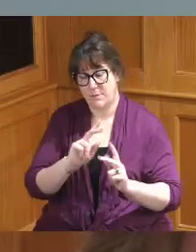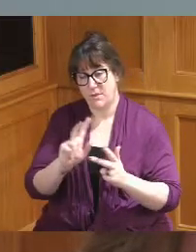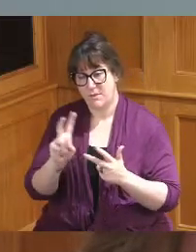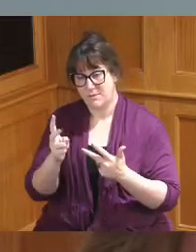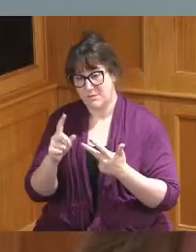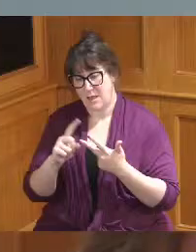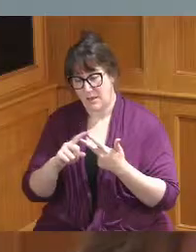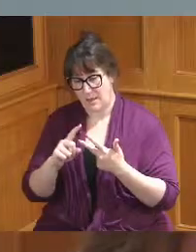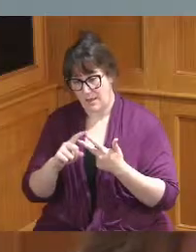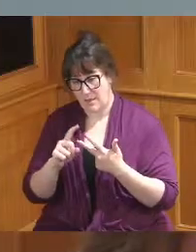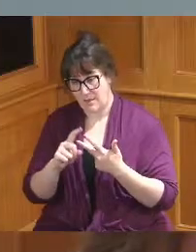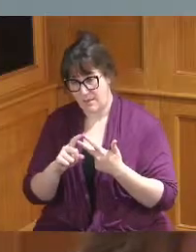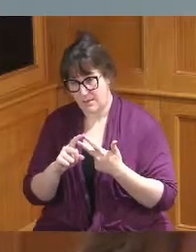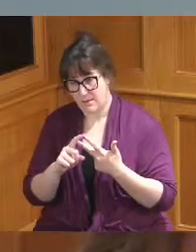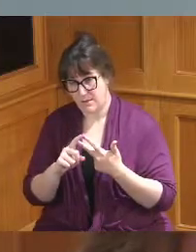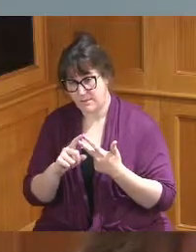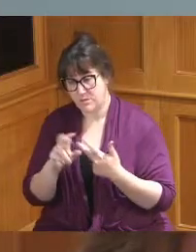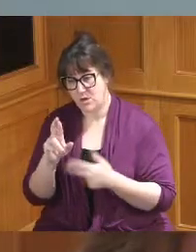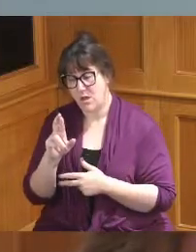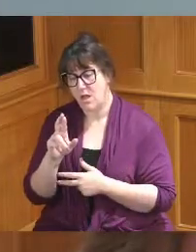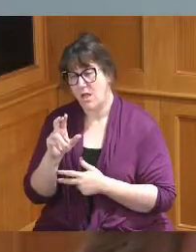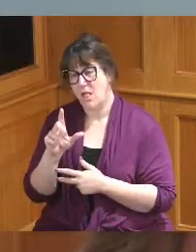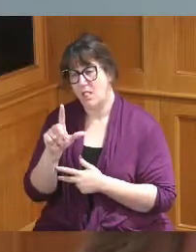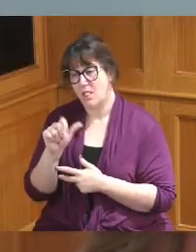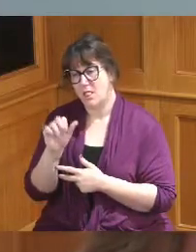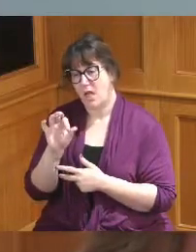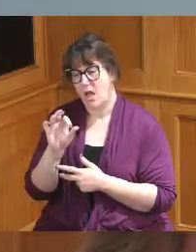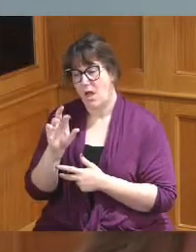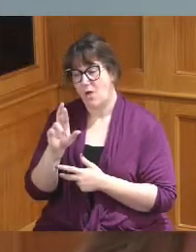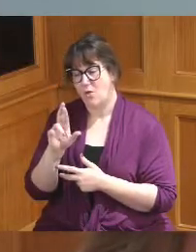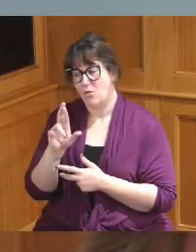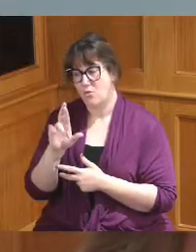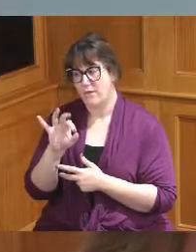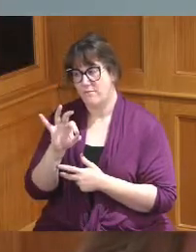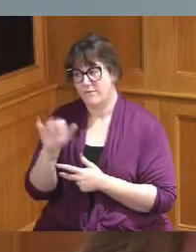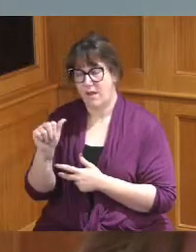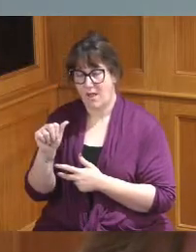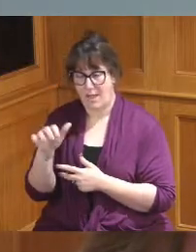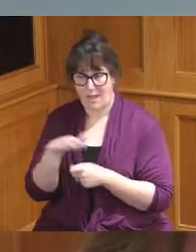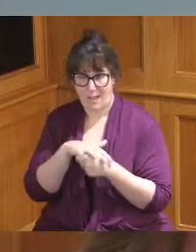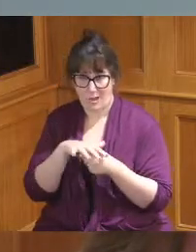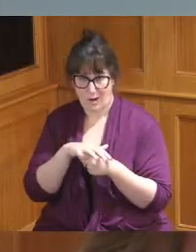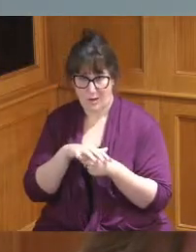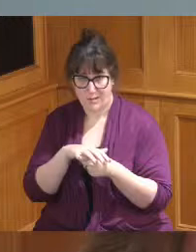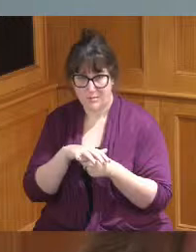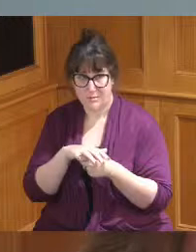we were looking at the LaRIFA areas and the 5-to-1 reduction of